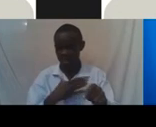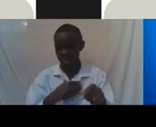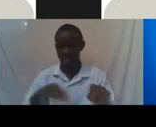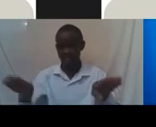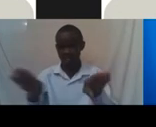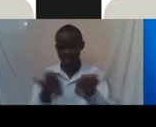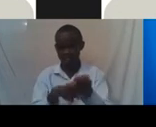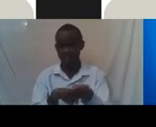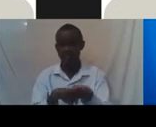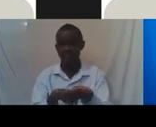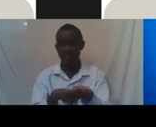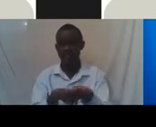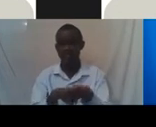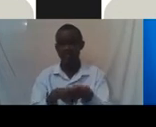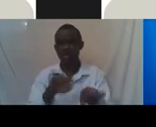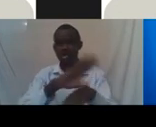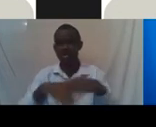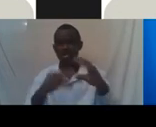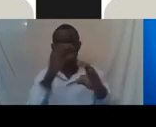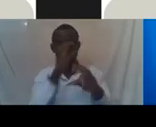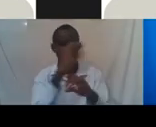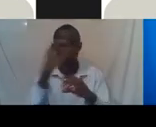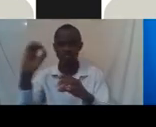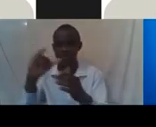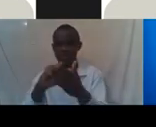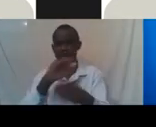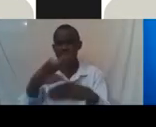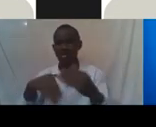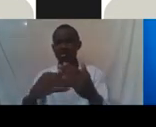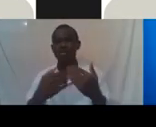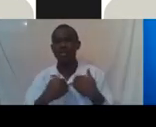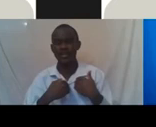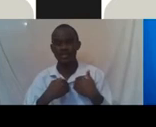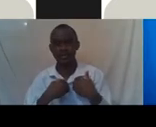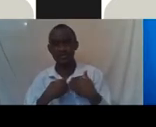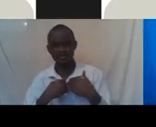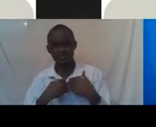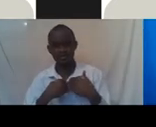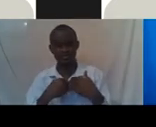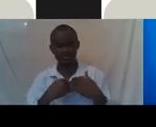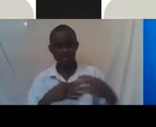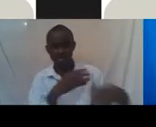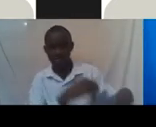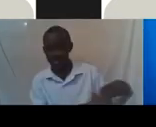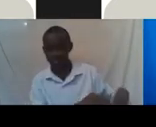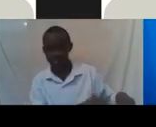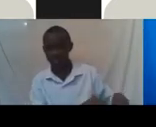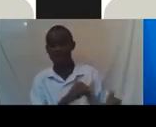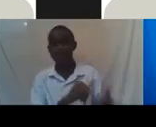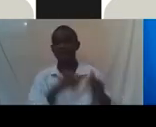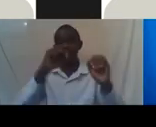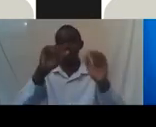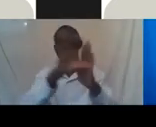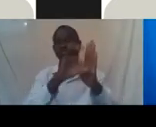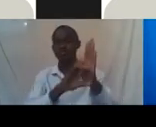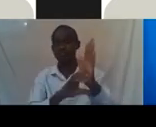the loopholes of those who have been playing rearguard so that we get the constitution properly